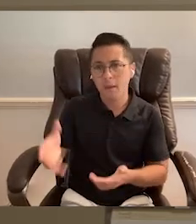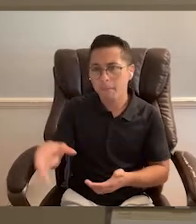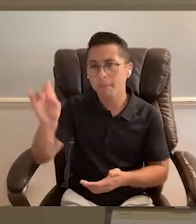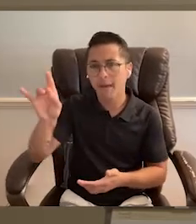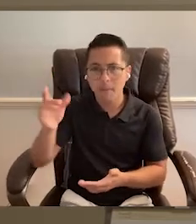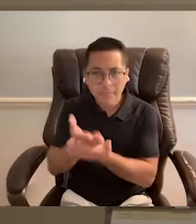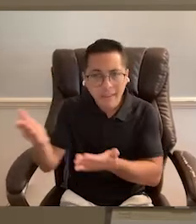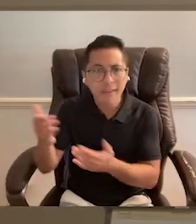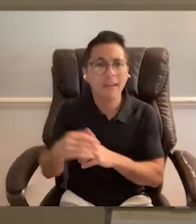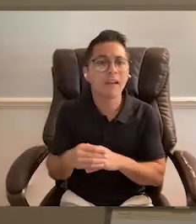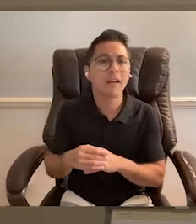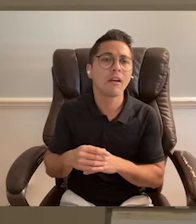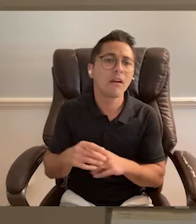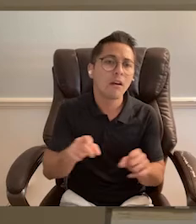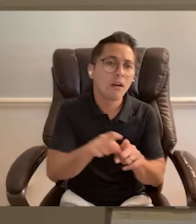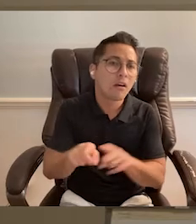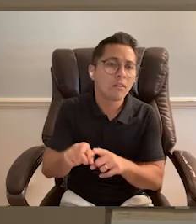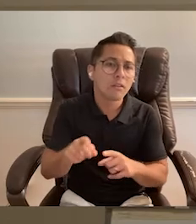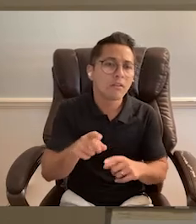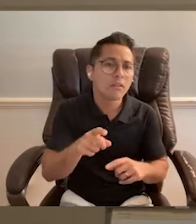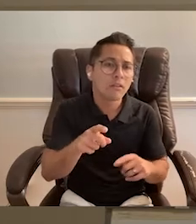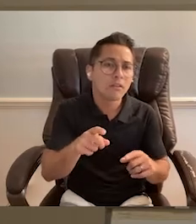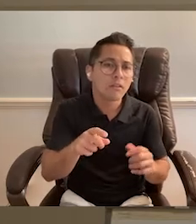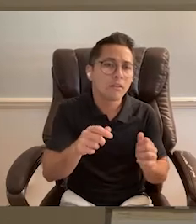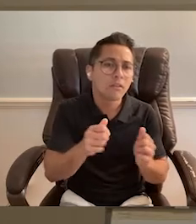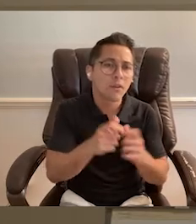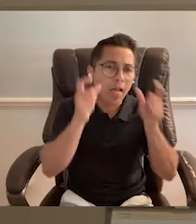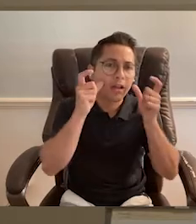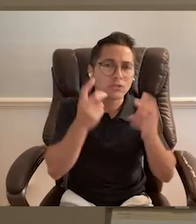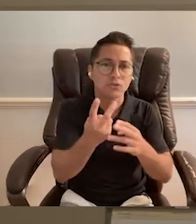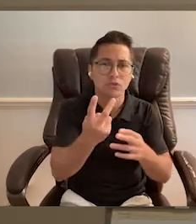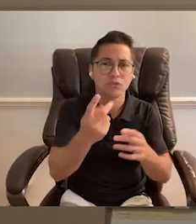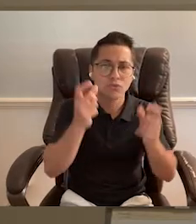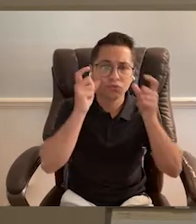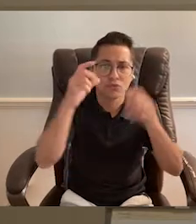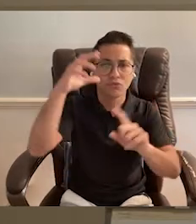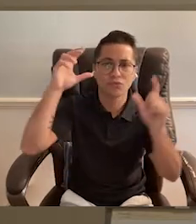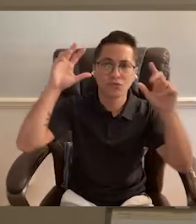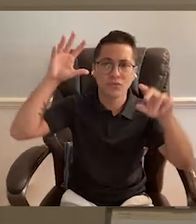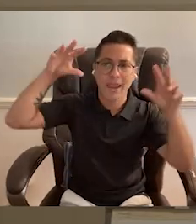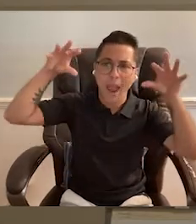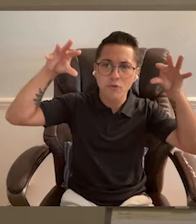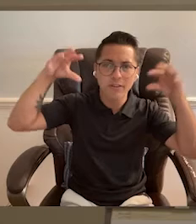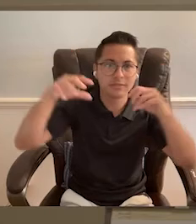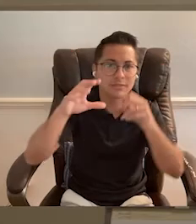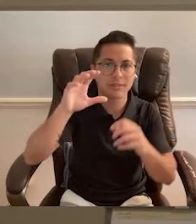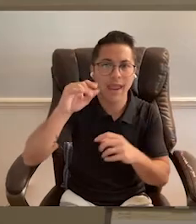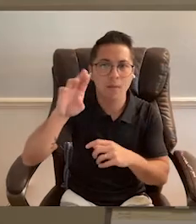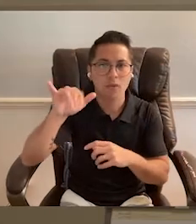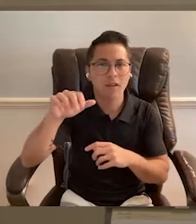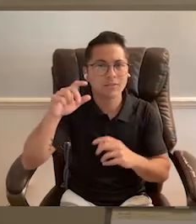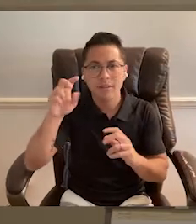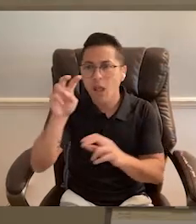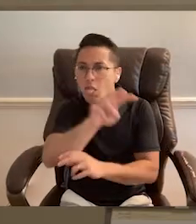stroke. It causes your healthy foot to go back further, which encourages your impaired side to take a longer step. This has an after effect